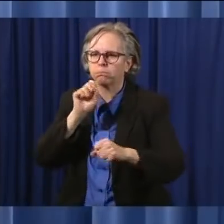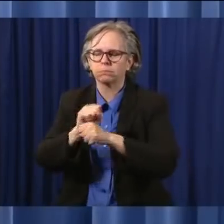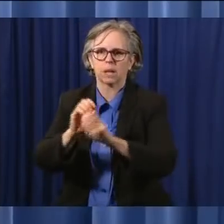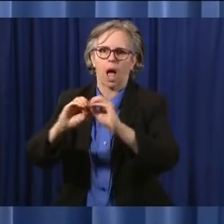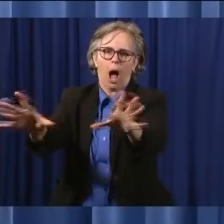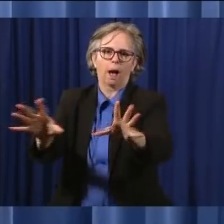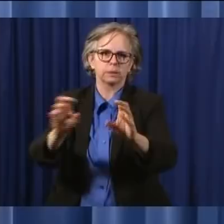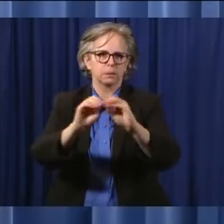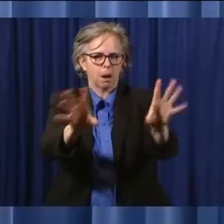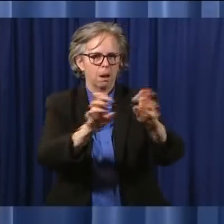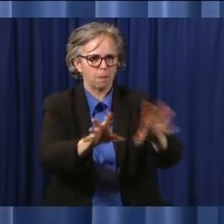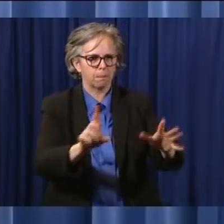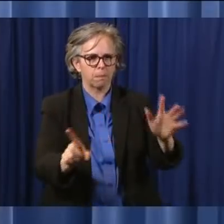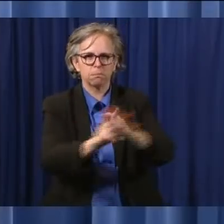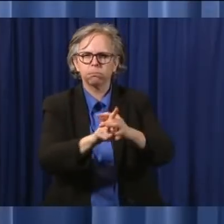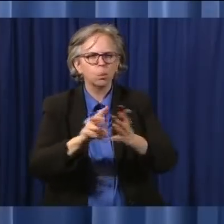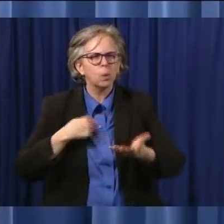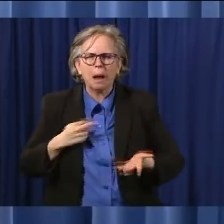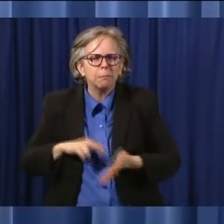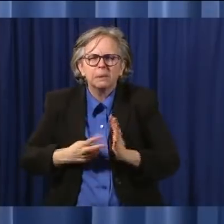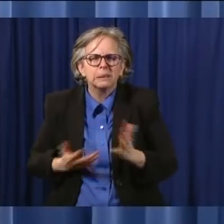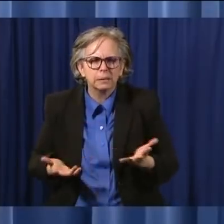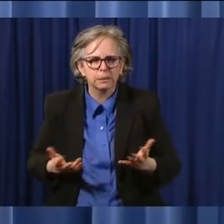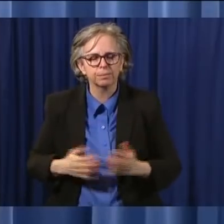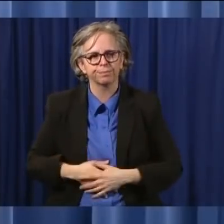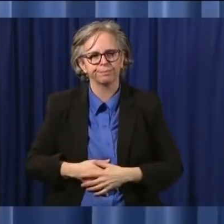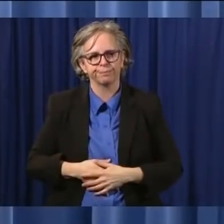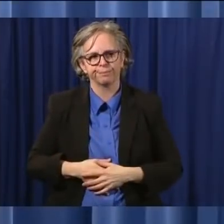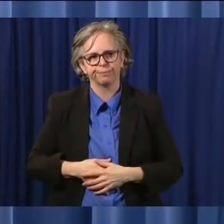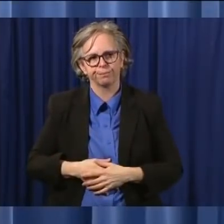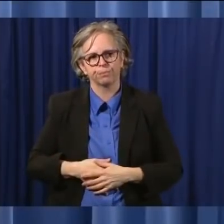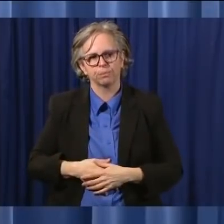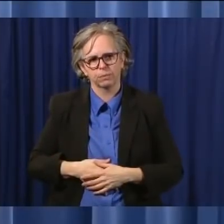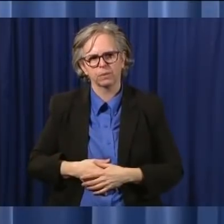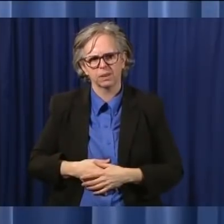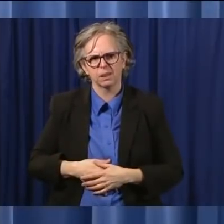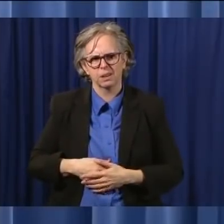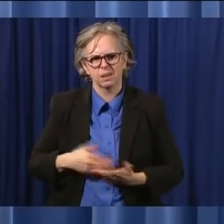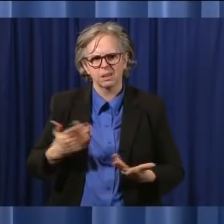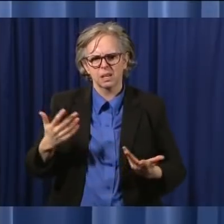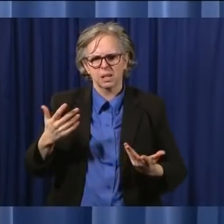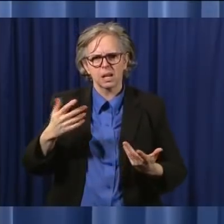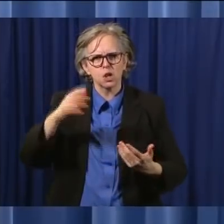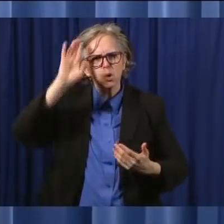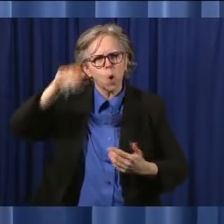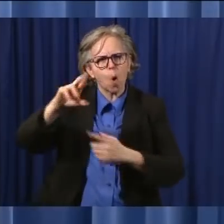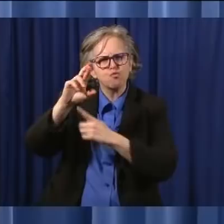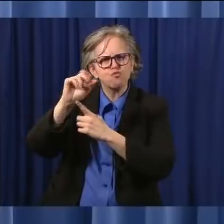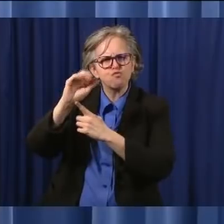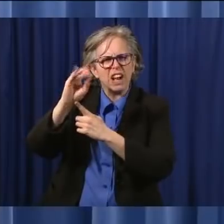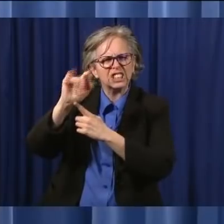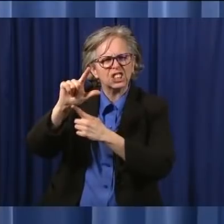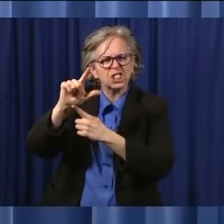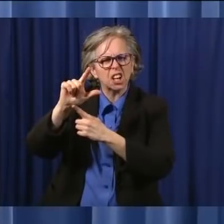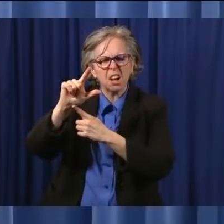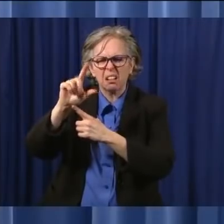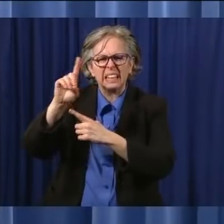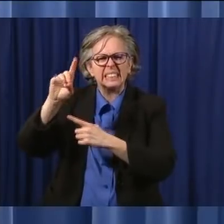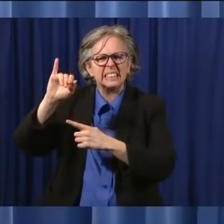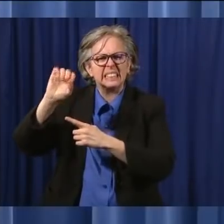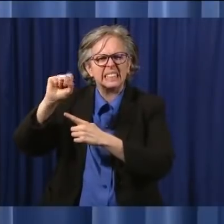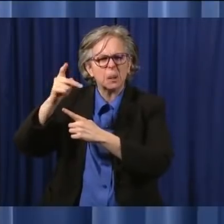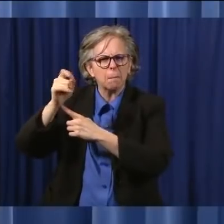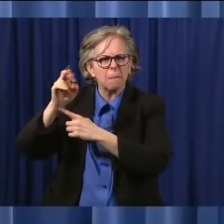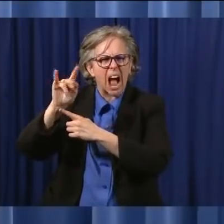racial disparities in the health of our citizens. This is not just true in Ohio, it is true across